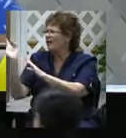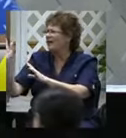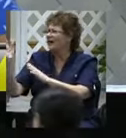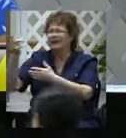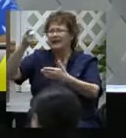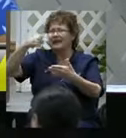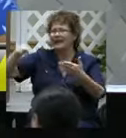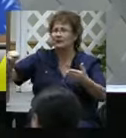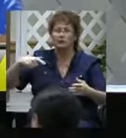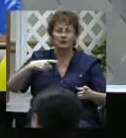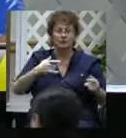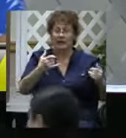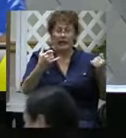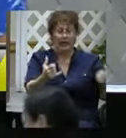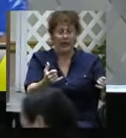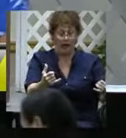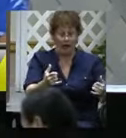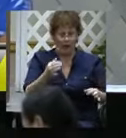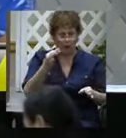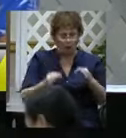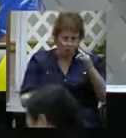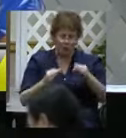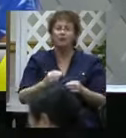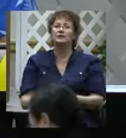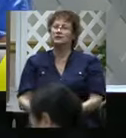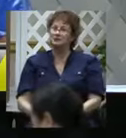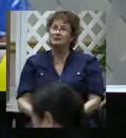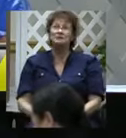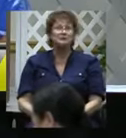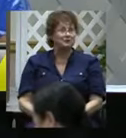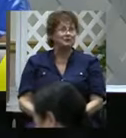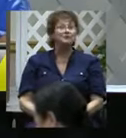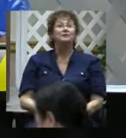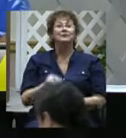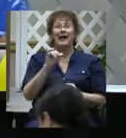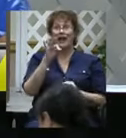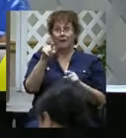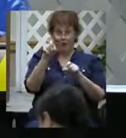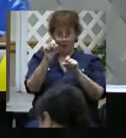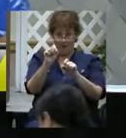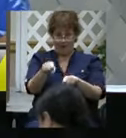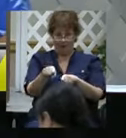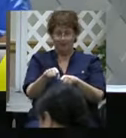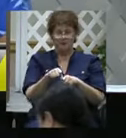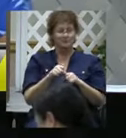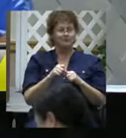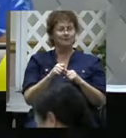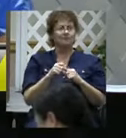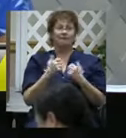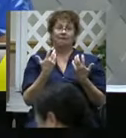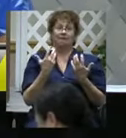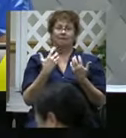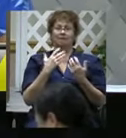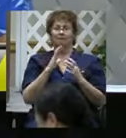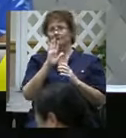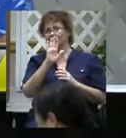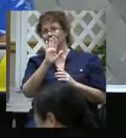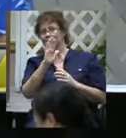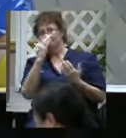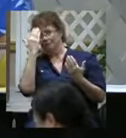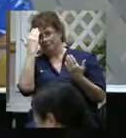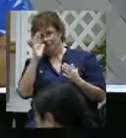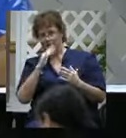week. So that's very difficult to do. So if you're able to, and I can't speak to that we're able to do